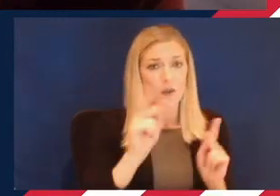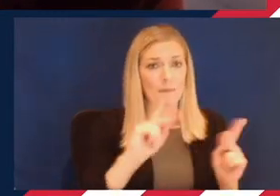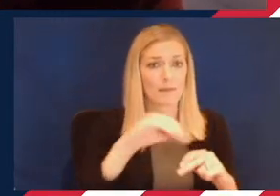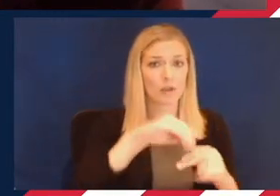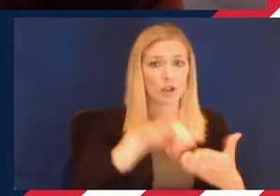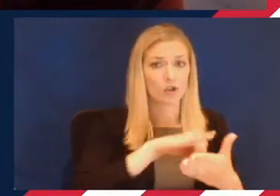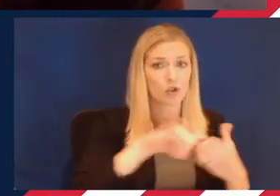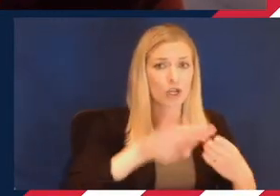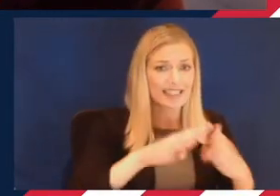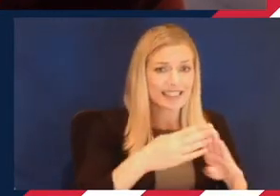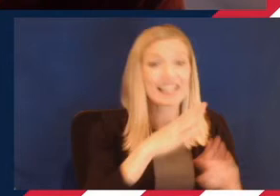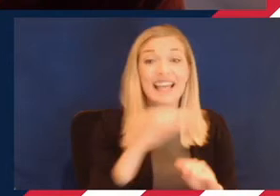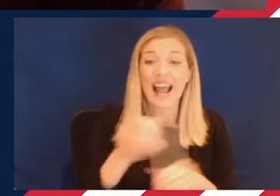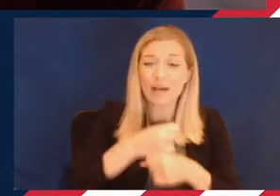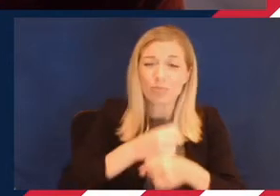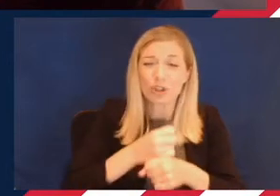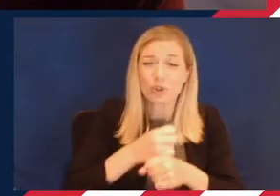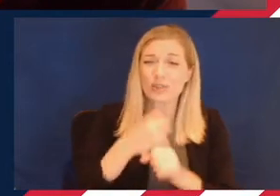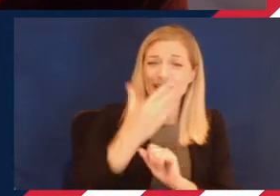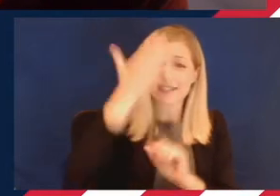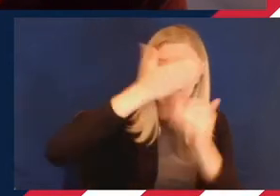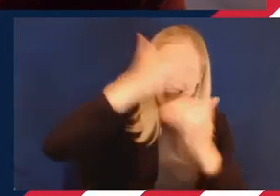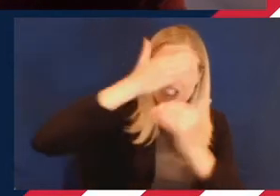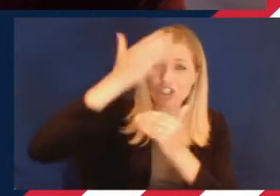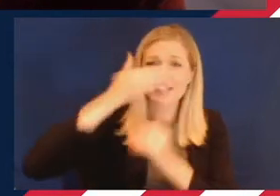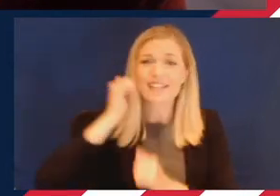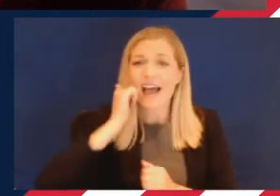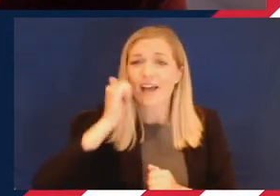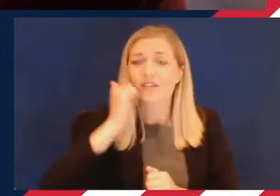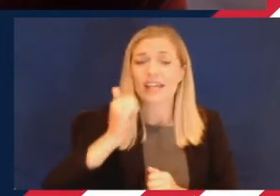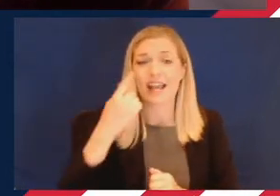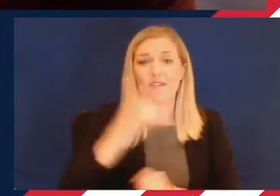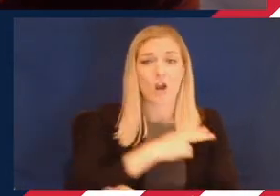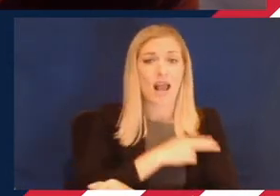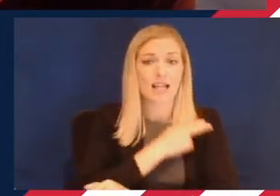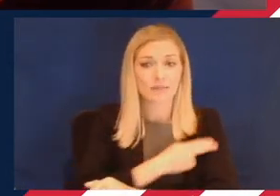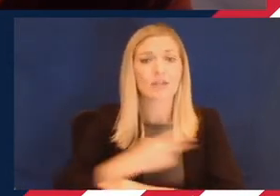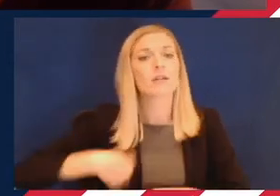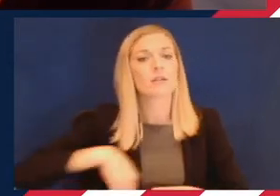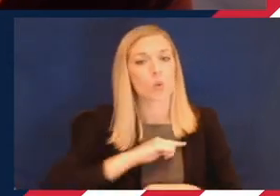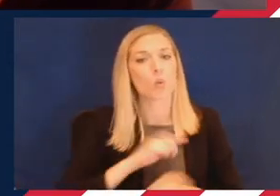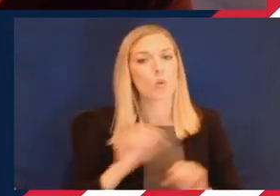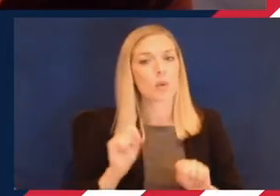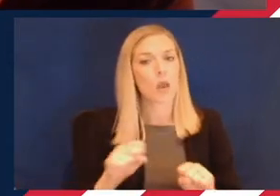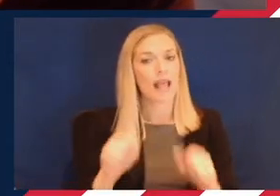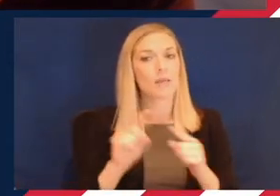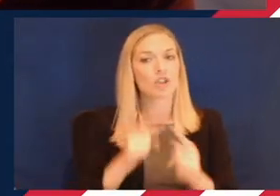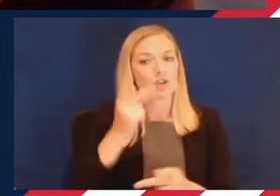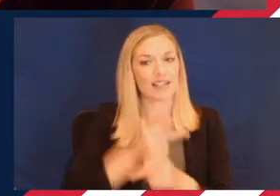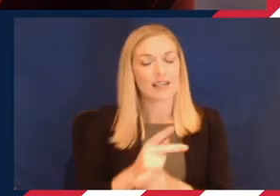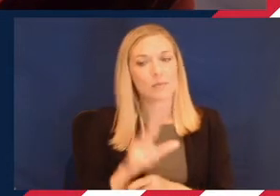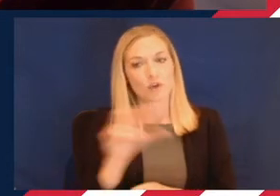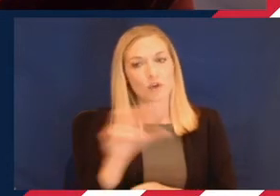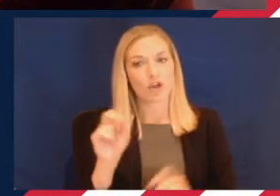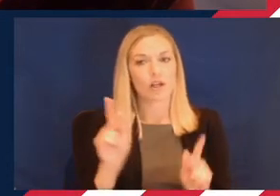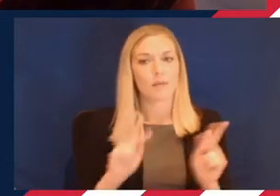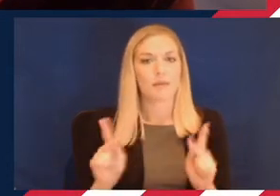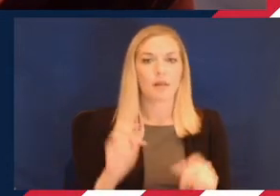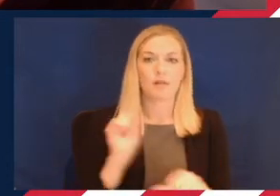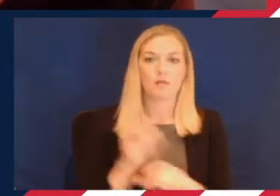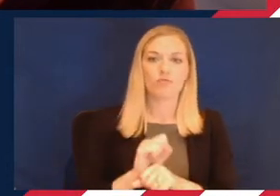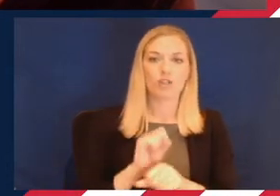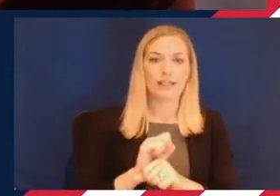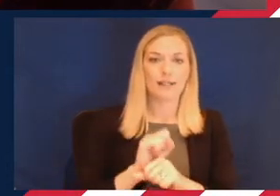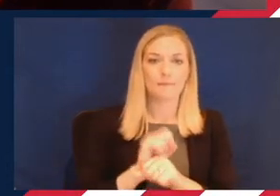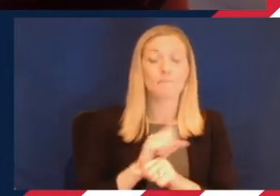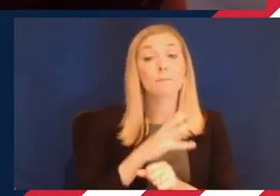shields daily for Manhattan hospitals, we can say we were able to keep over 30 field agents fully employed. In addition, we developed the Q